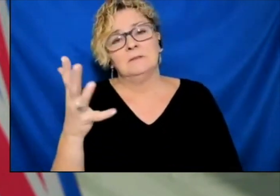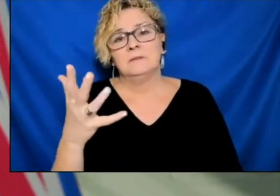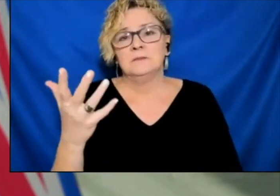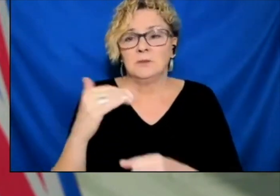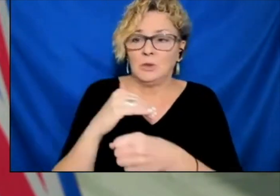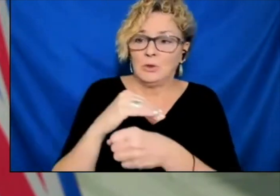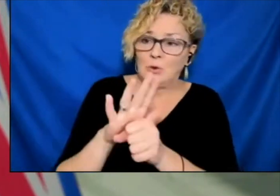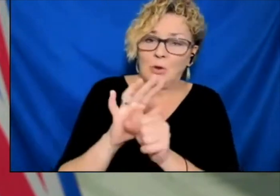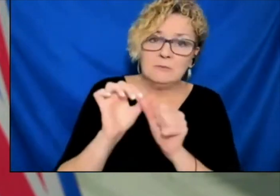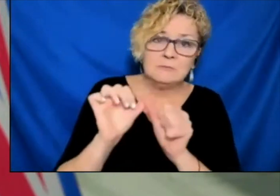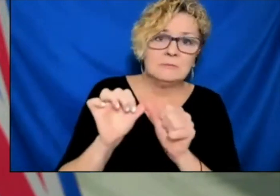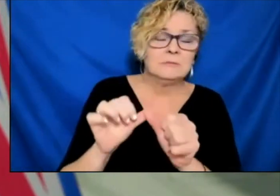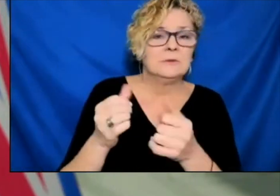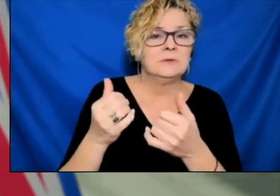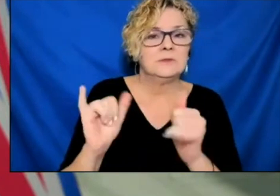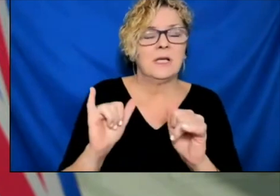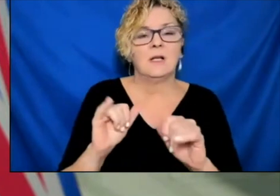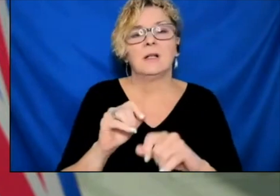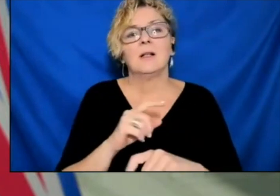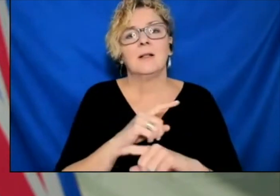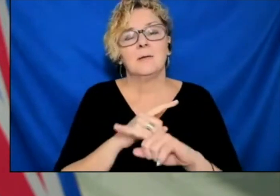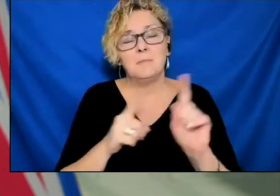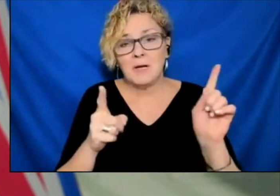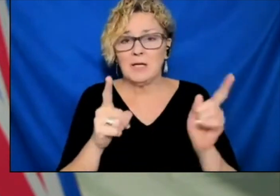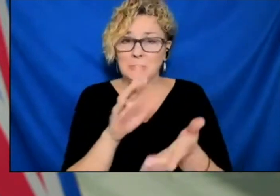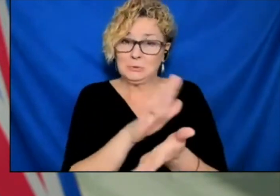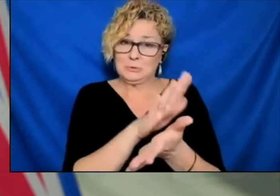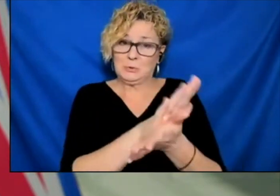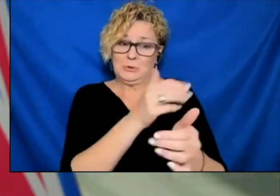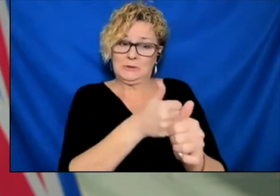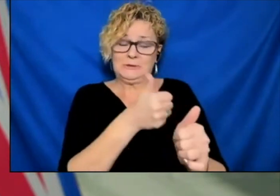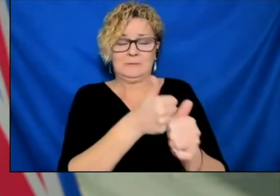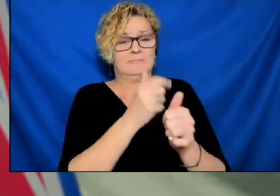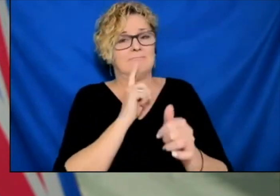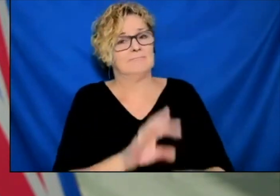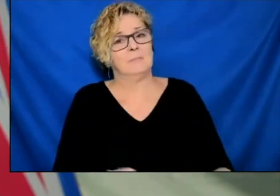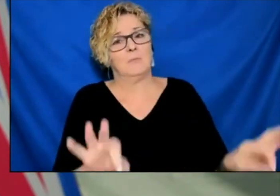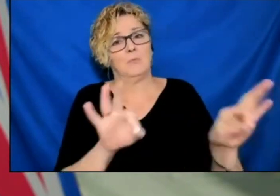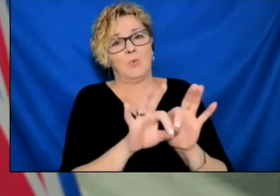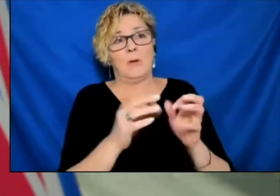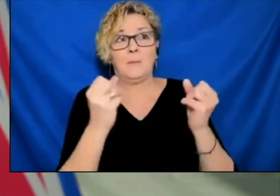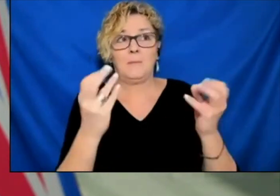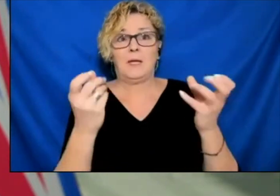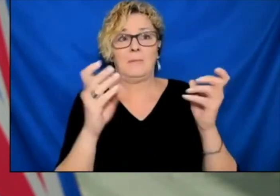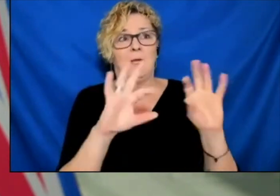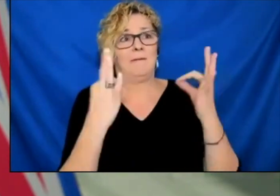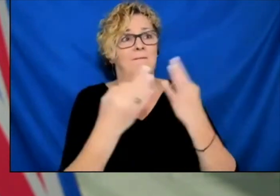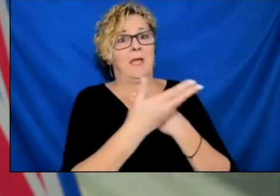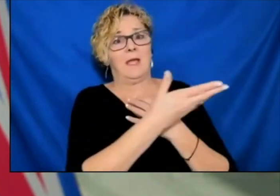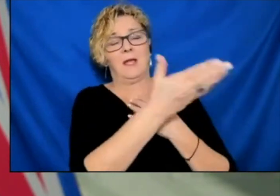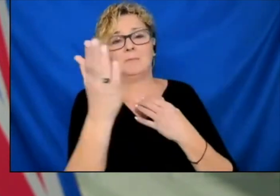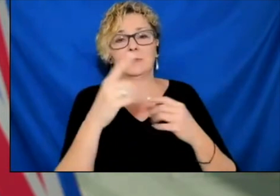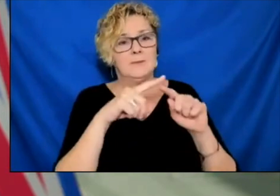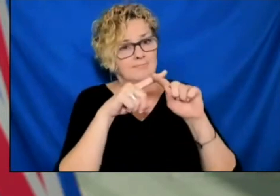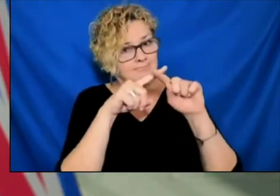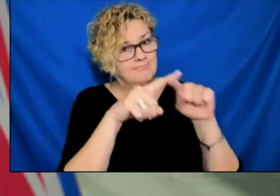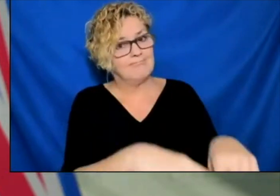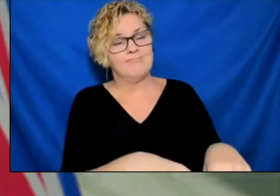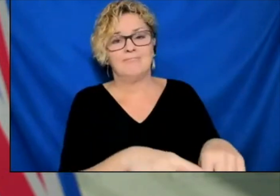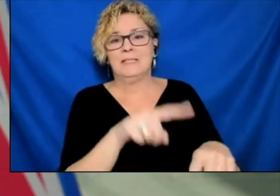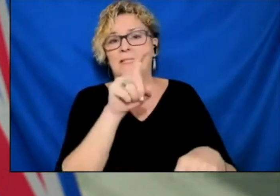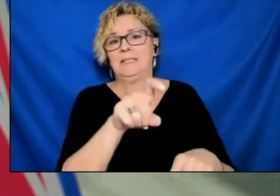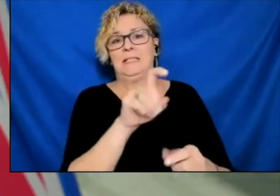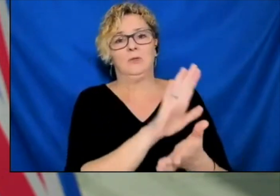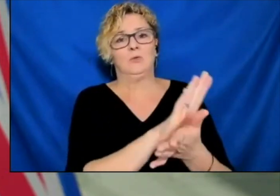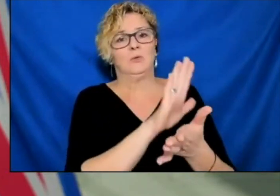many families depend on our schools being open. And it's critical for them to have our schools running as smoothly as possible for the duration